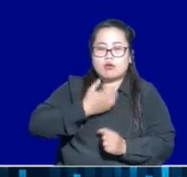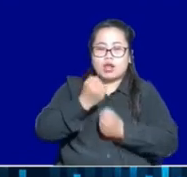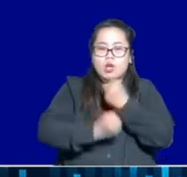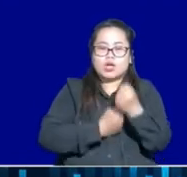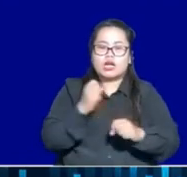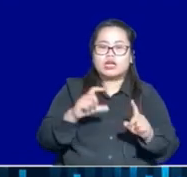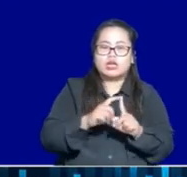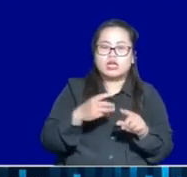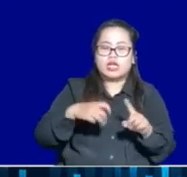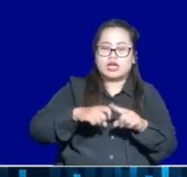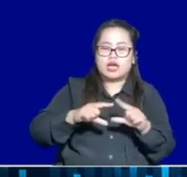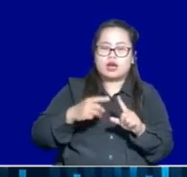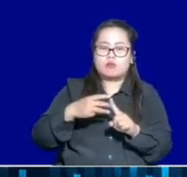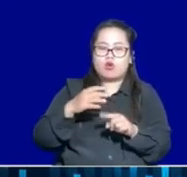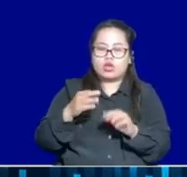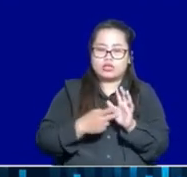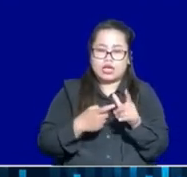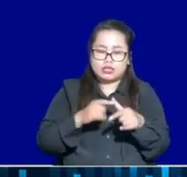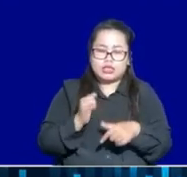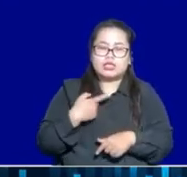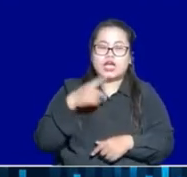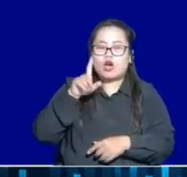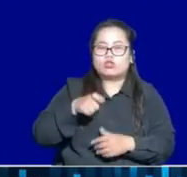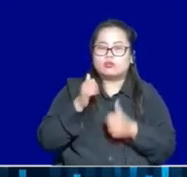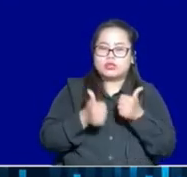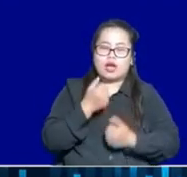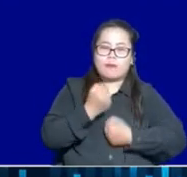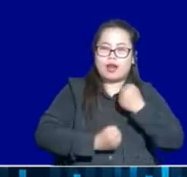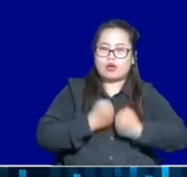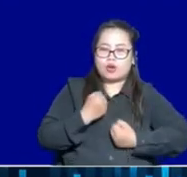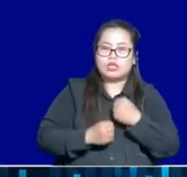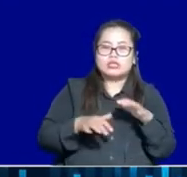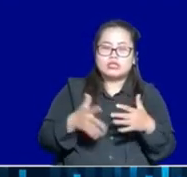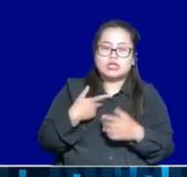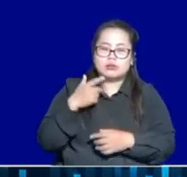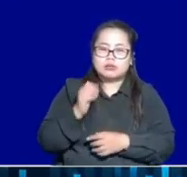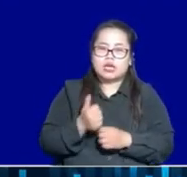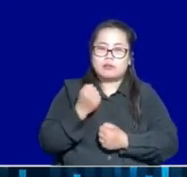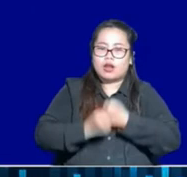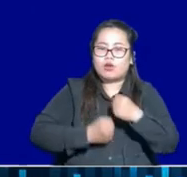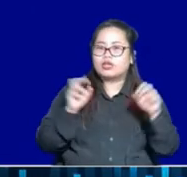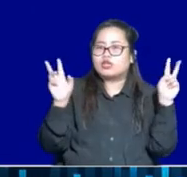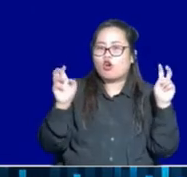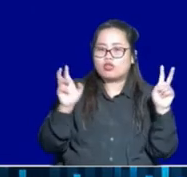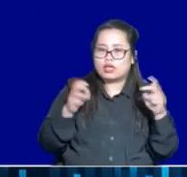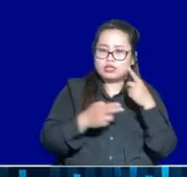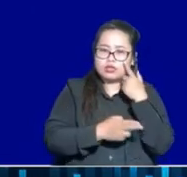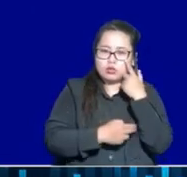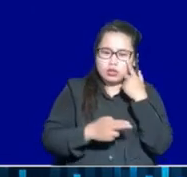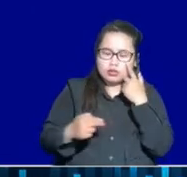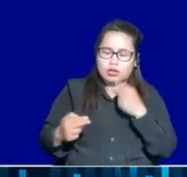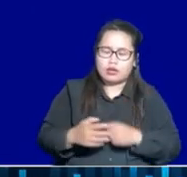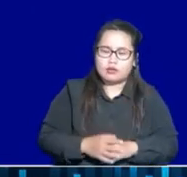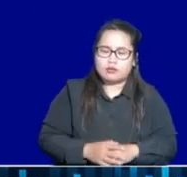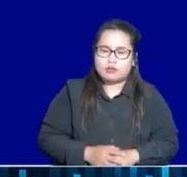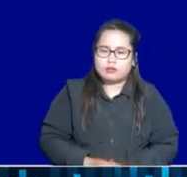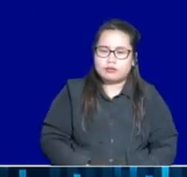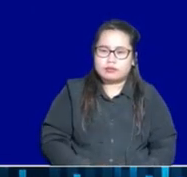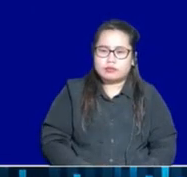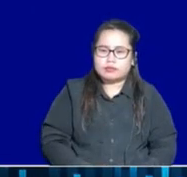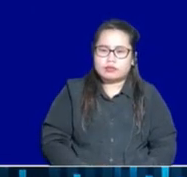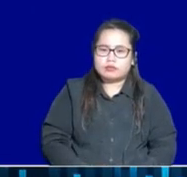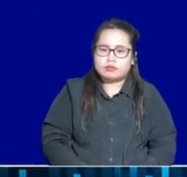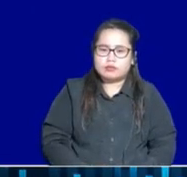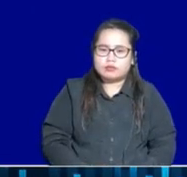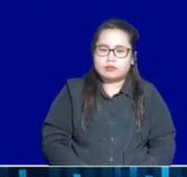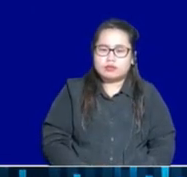Indonesia? Another theme that I think is very important is what I like to call the end of the energy flat